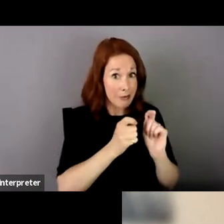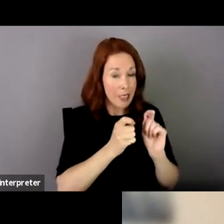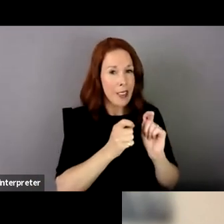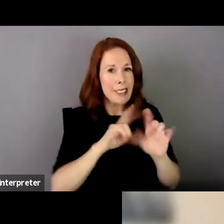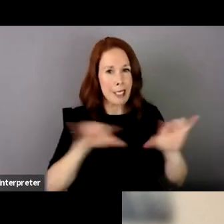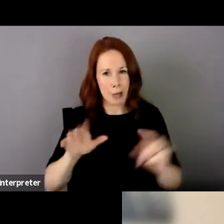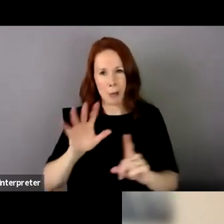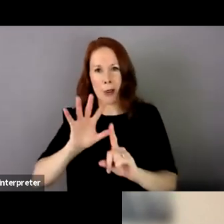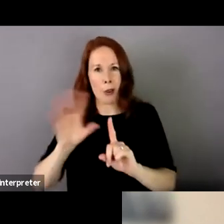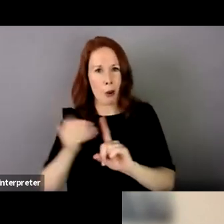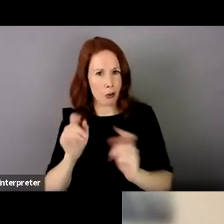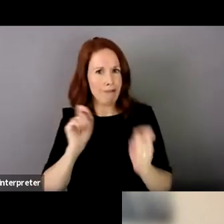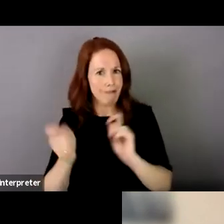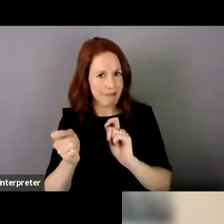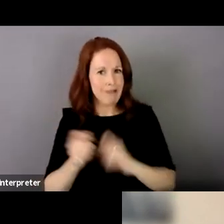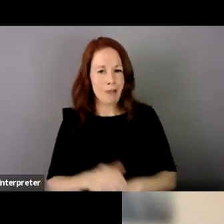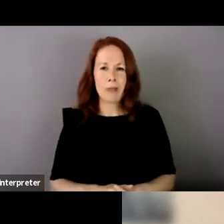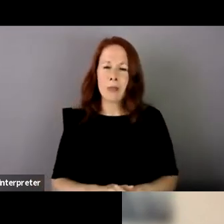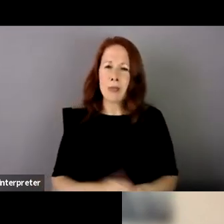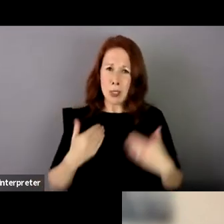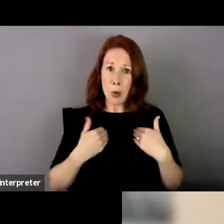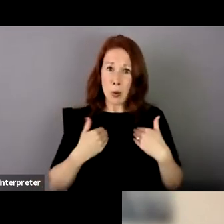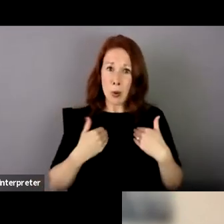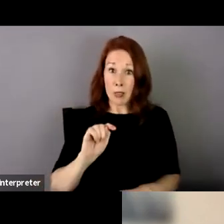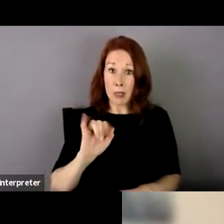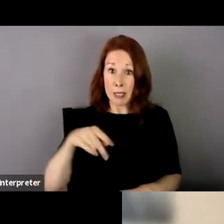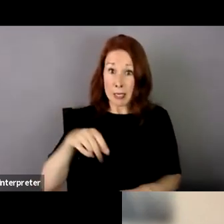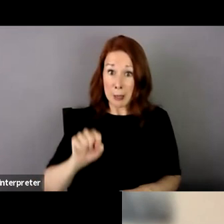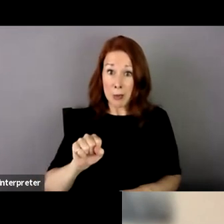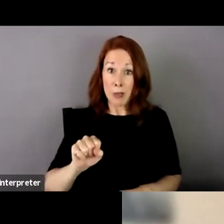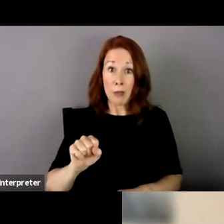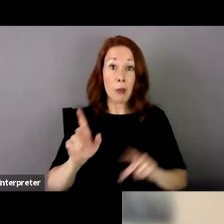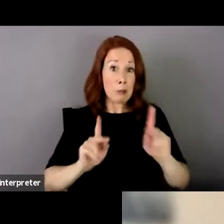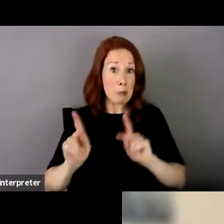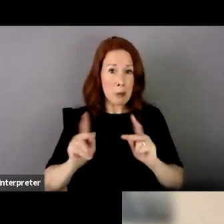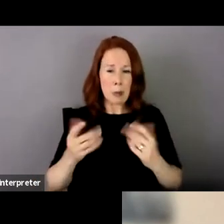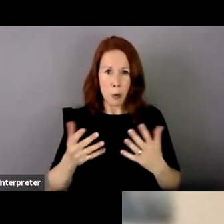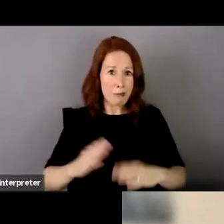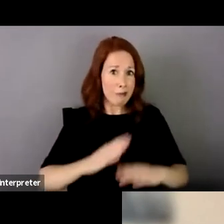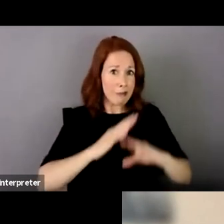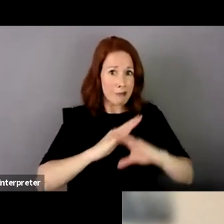What kind of tips do you share for people who are trying to change their culture?